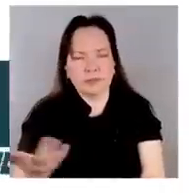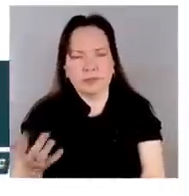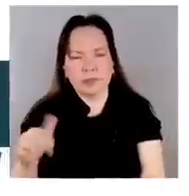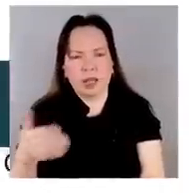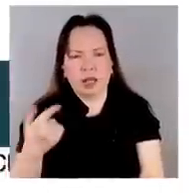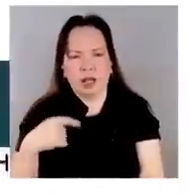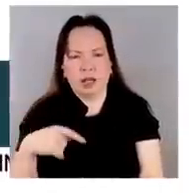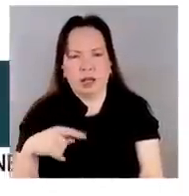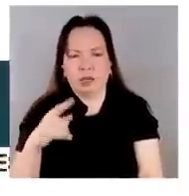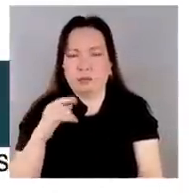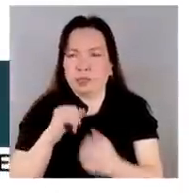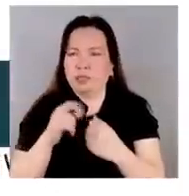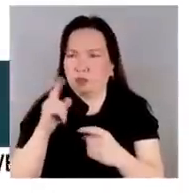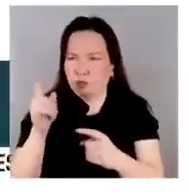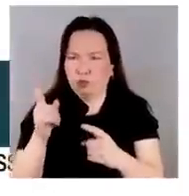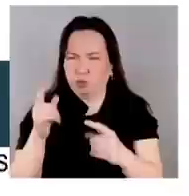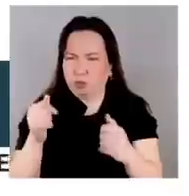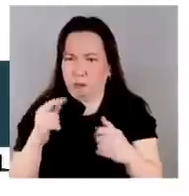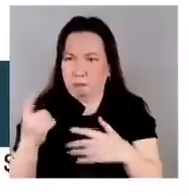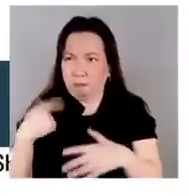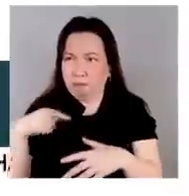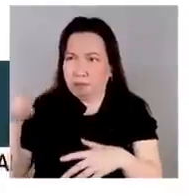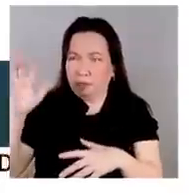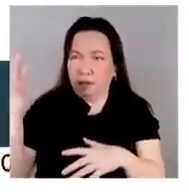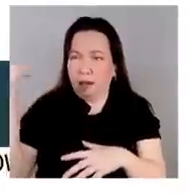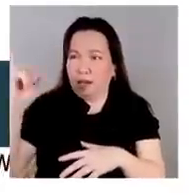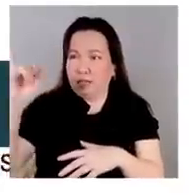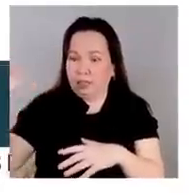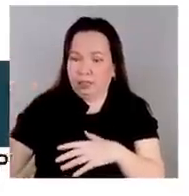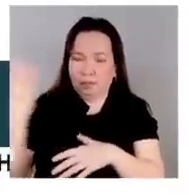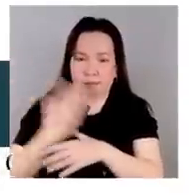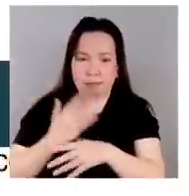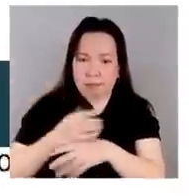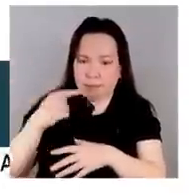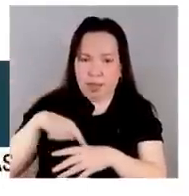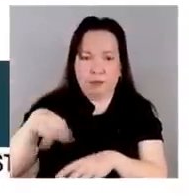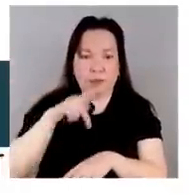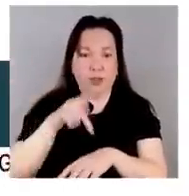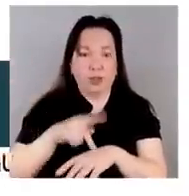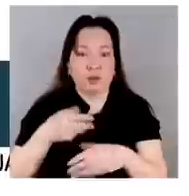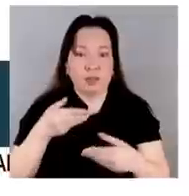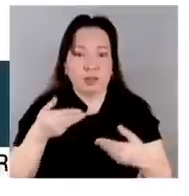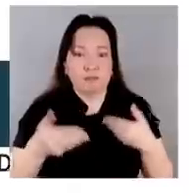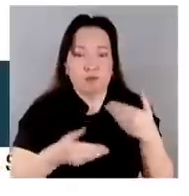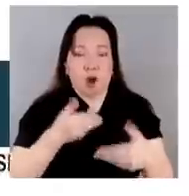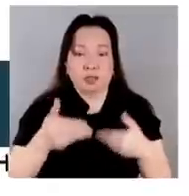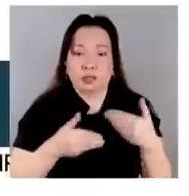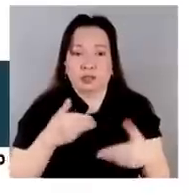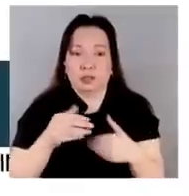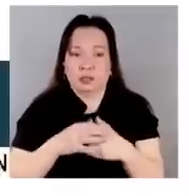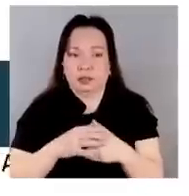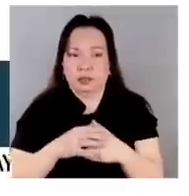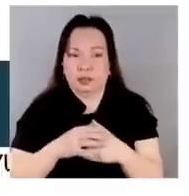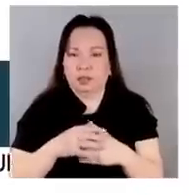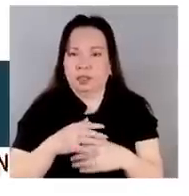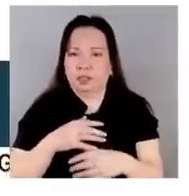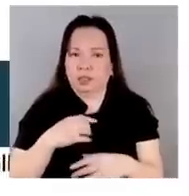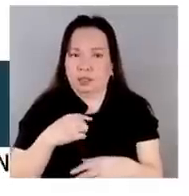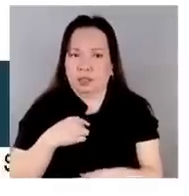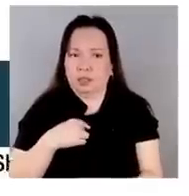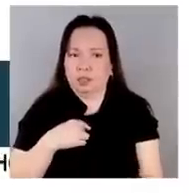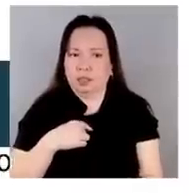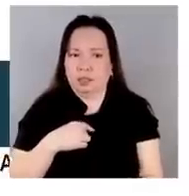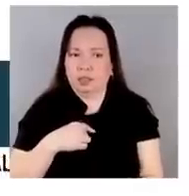infringing on the sovereignty of the Philippines when the ICC is insisting that it has jurisdiction over the Philippines when the